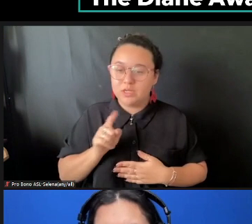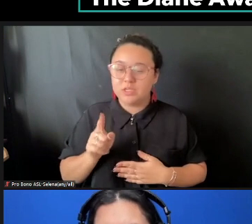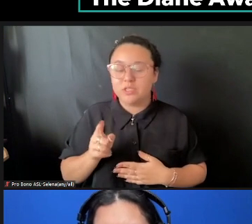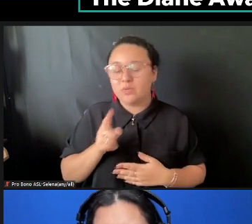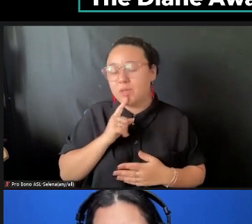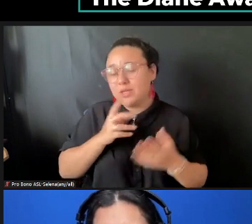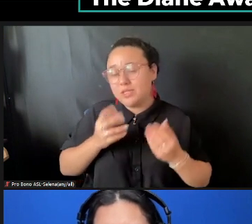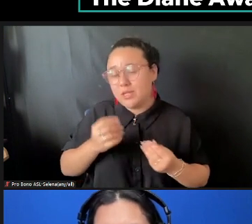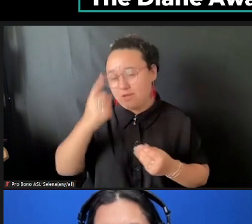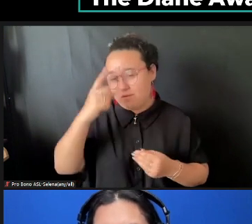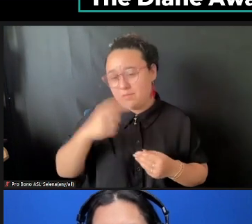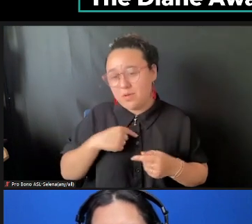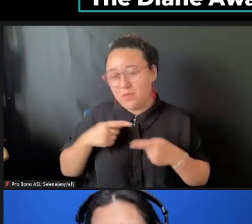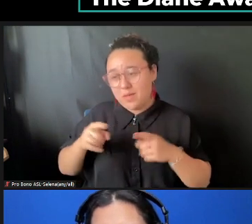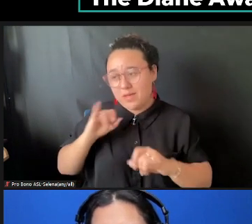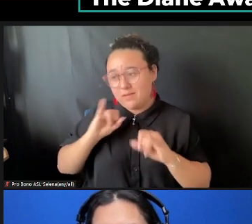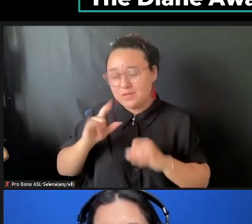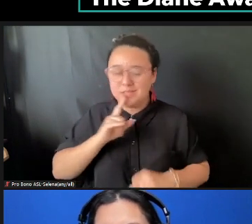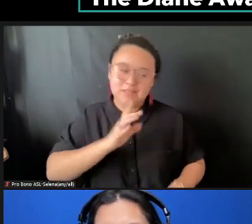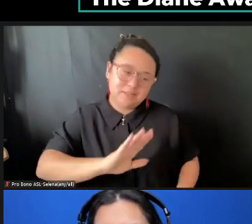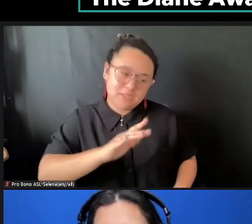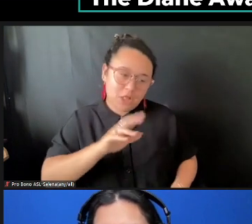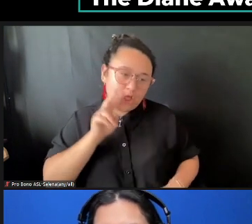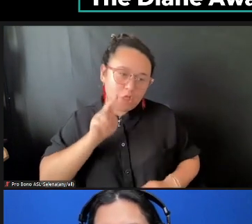me was much appreciated.